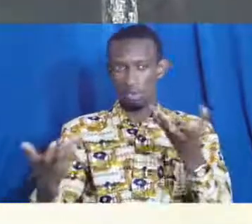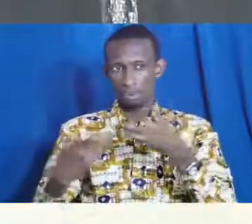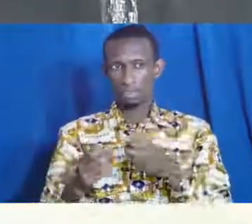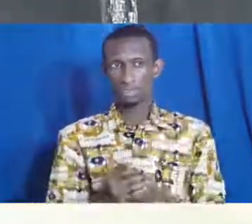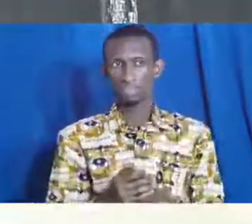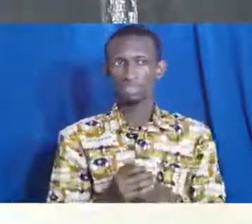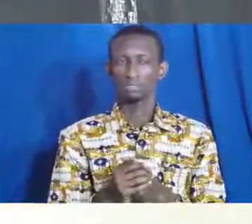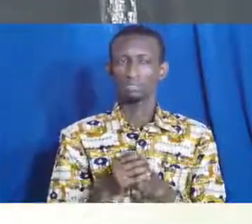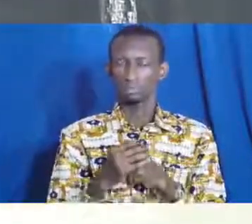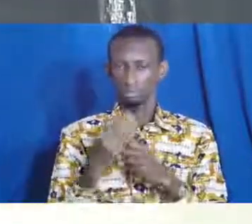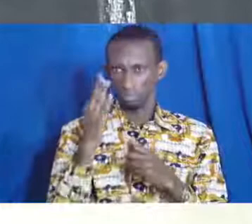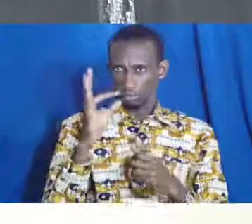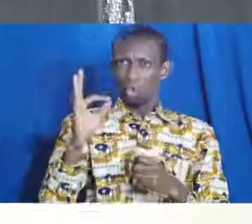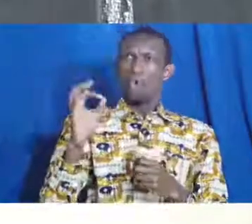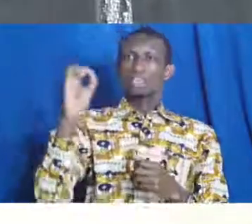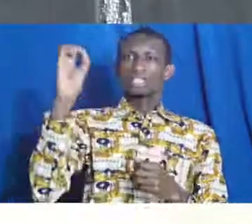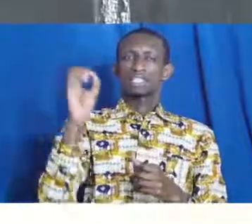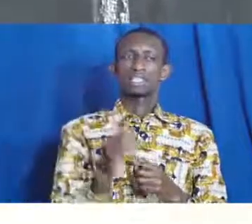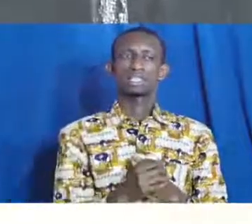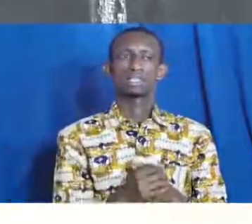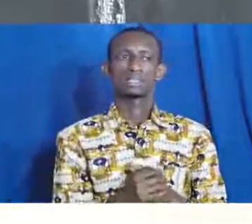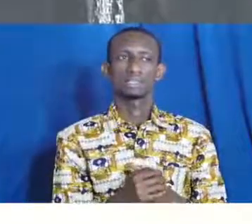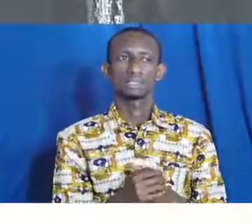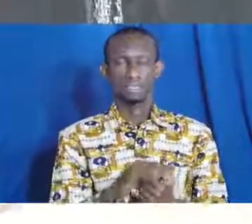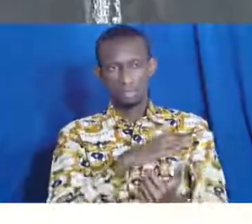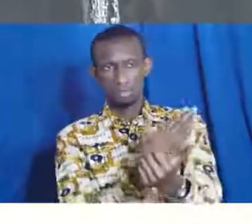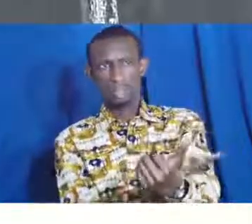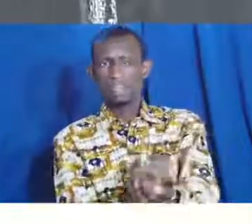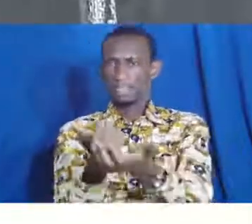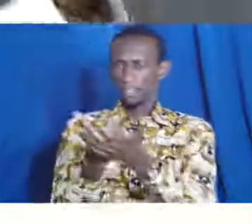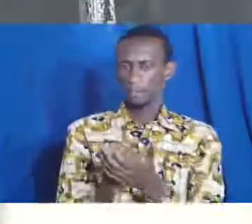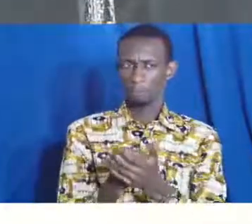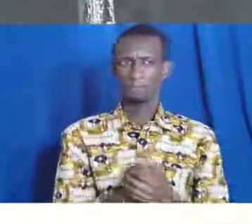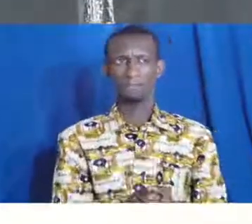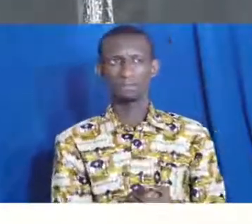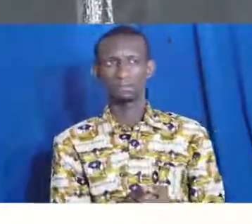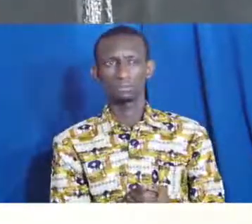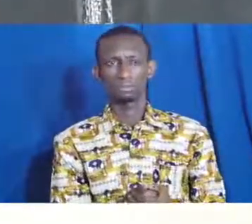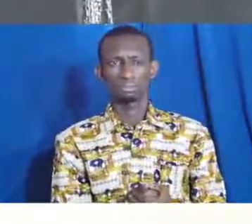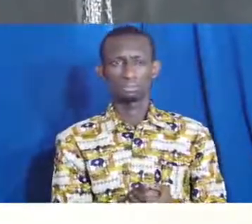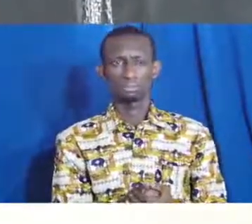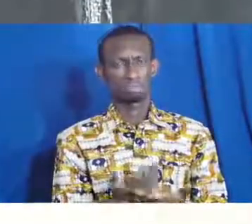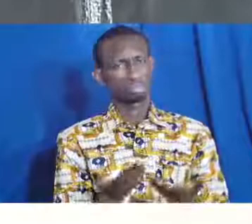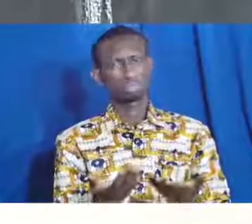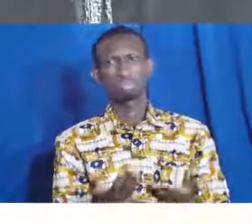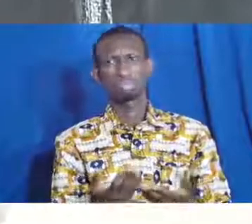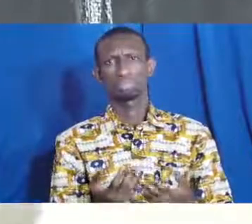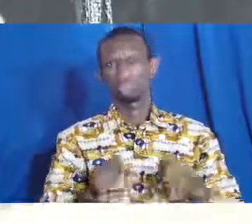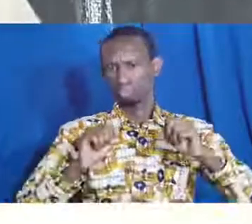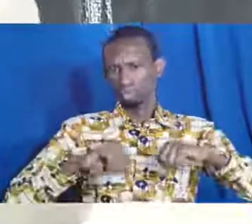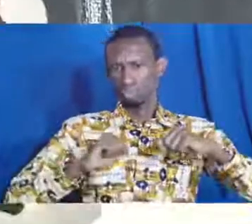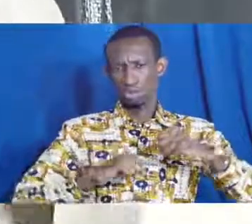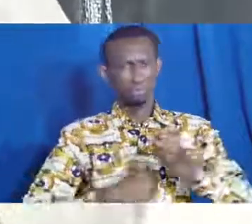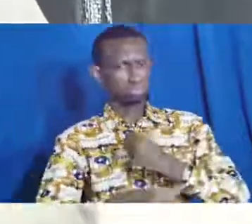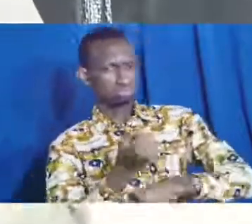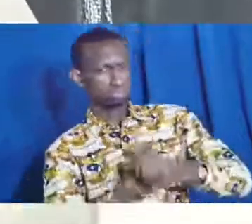energy, which gives us, that helps us to do very many activities, walking, seeing, even